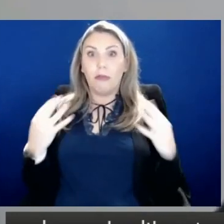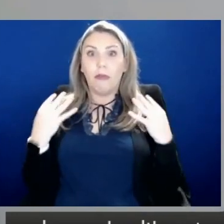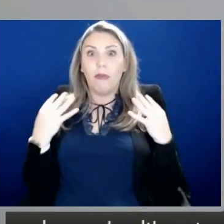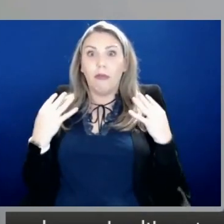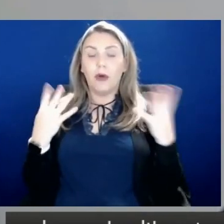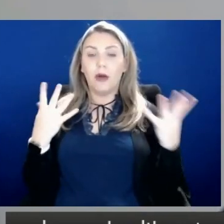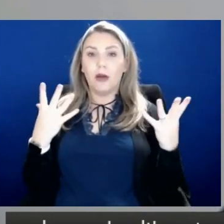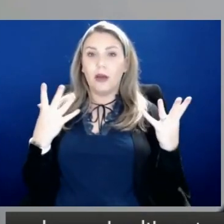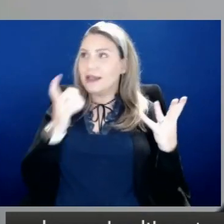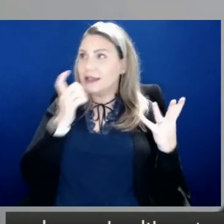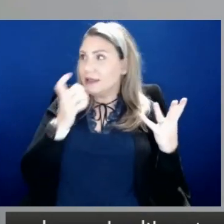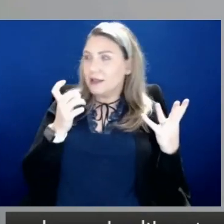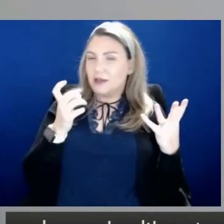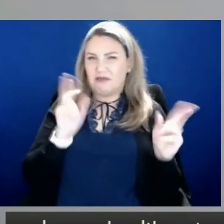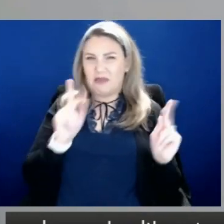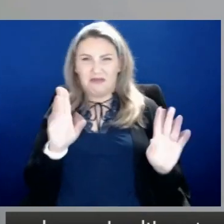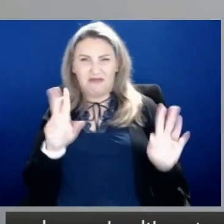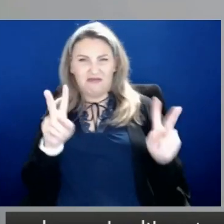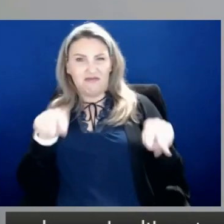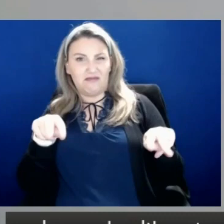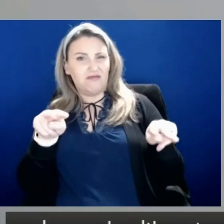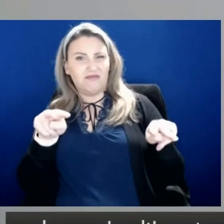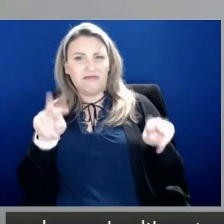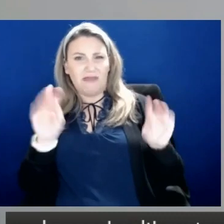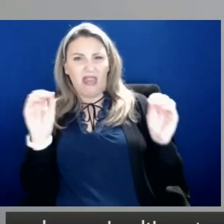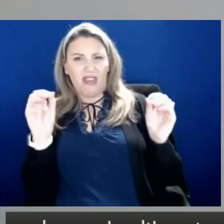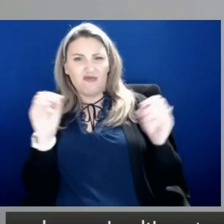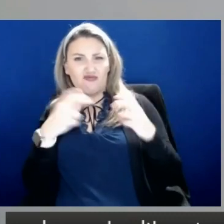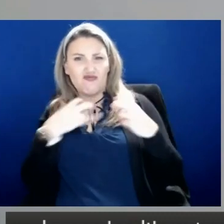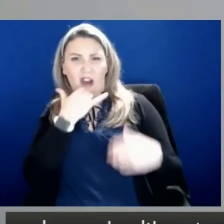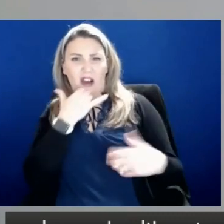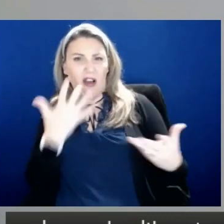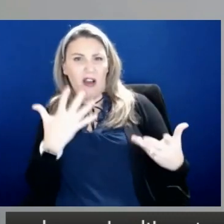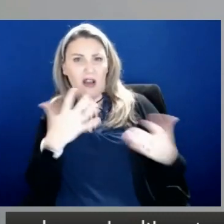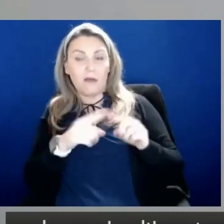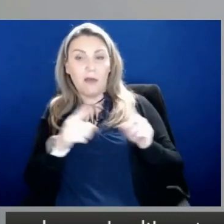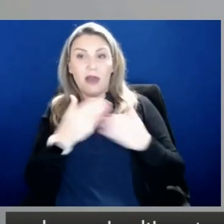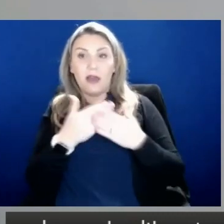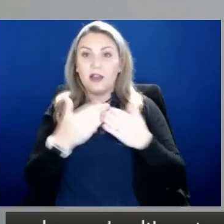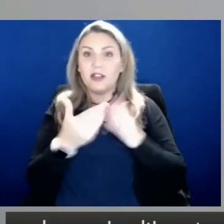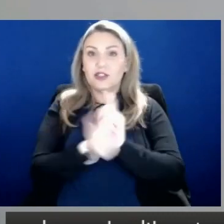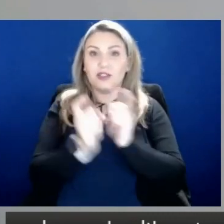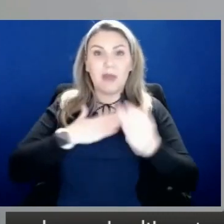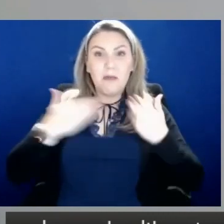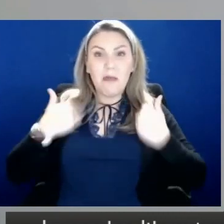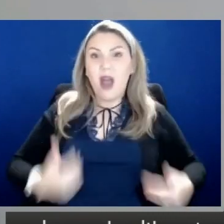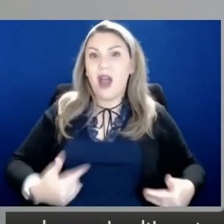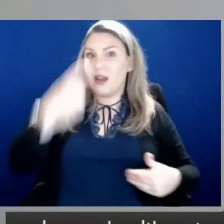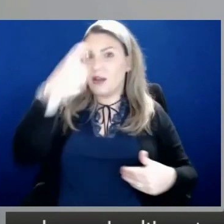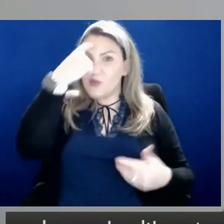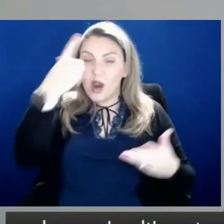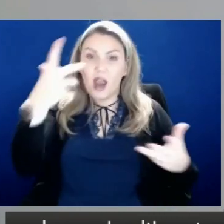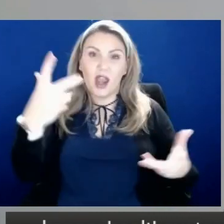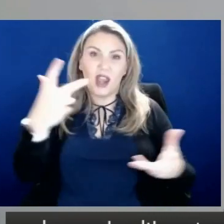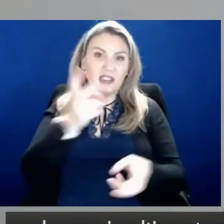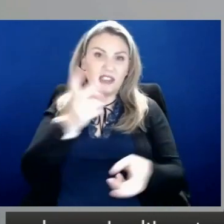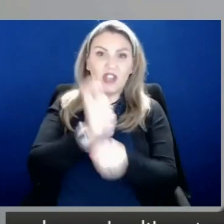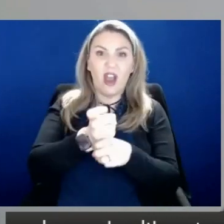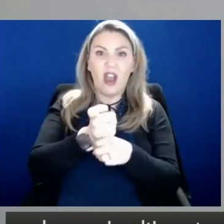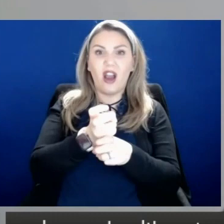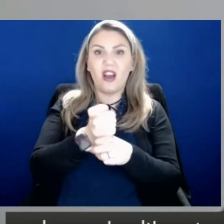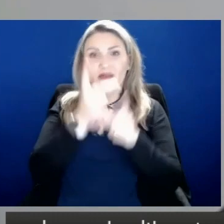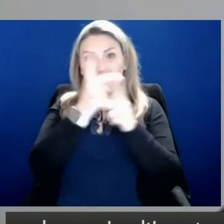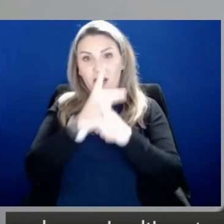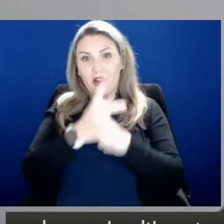anything wrong, but I know that things have changed with my body and my brain, and it's hard to figure out